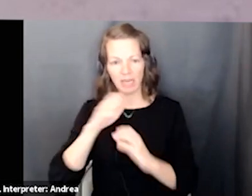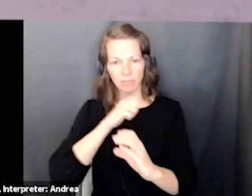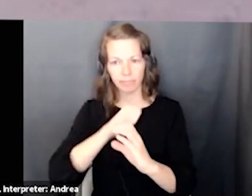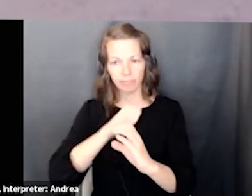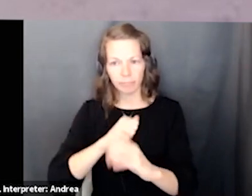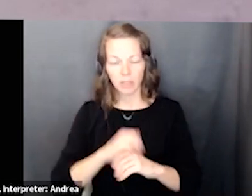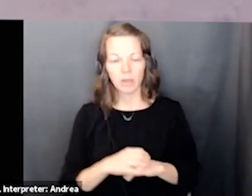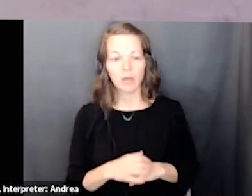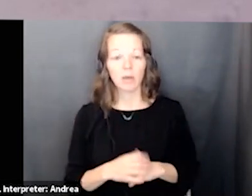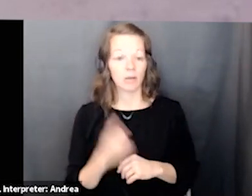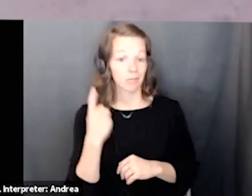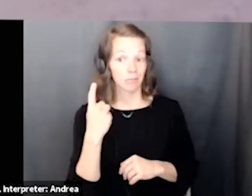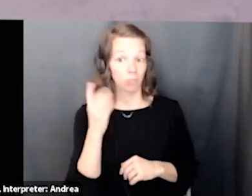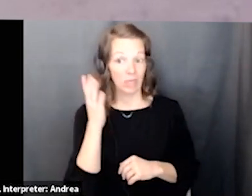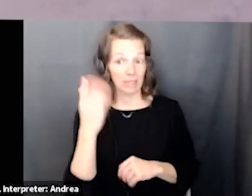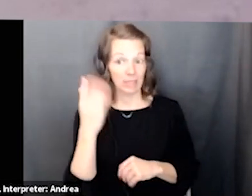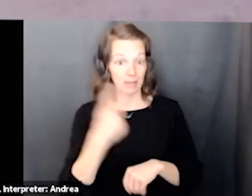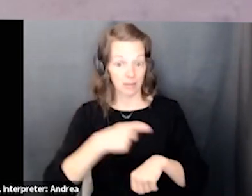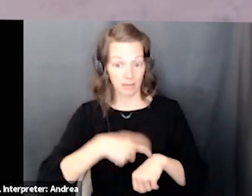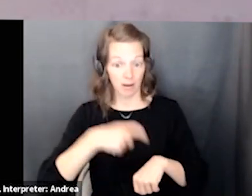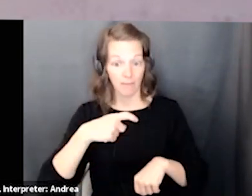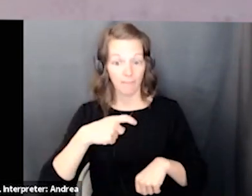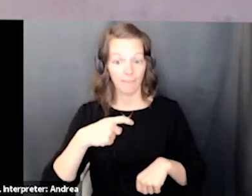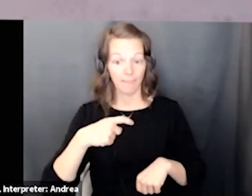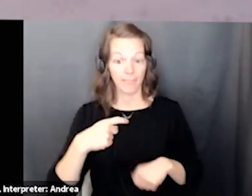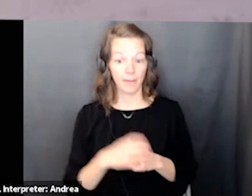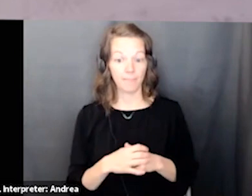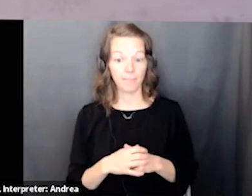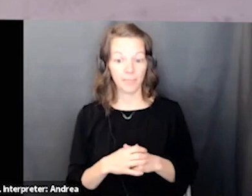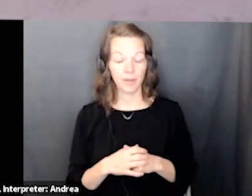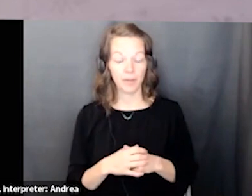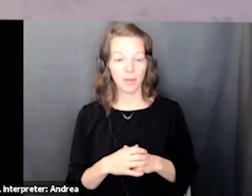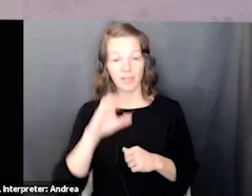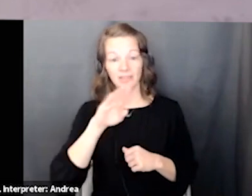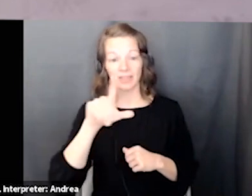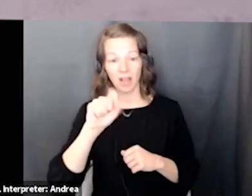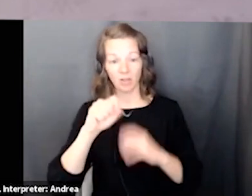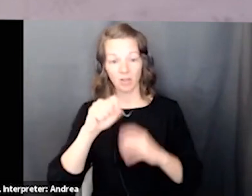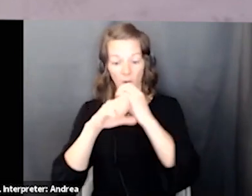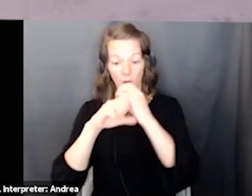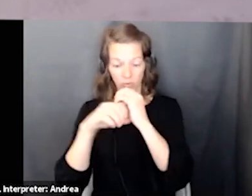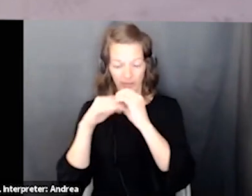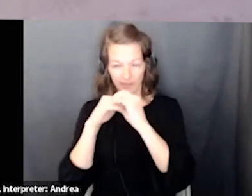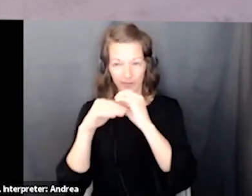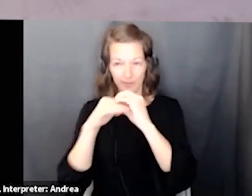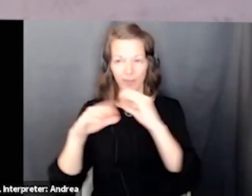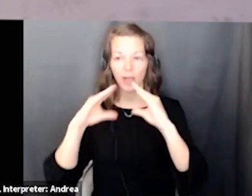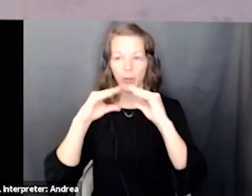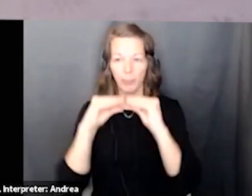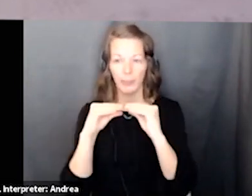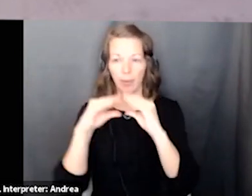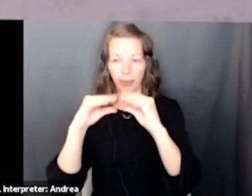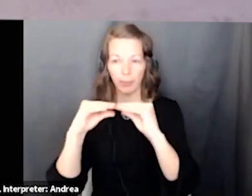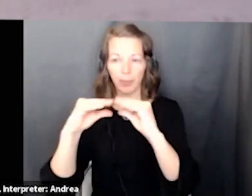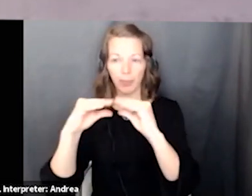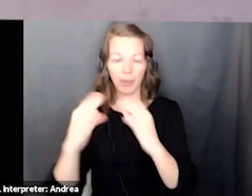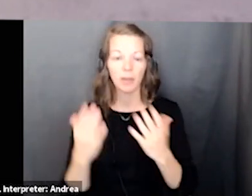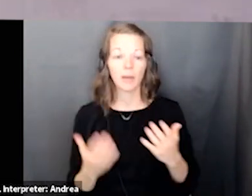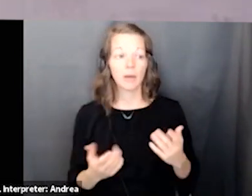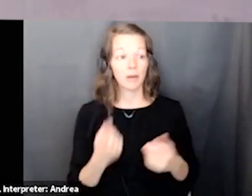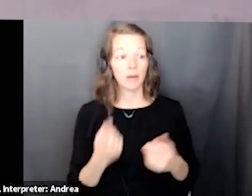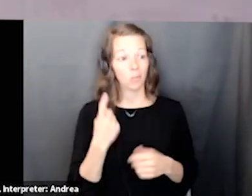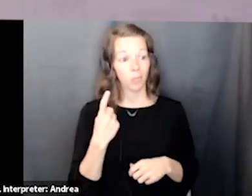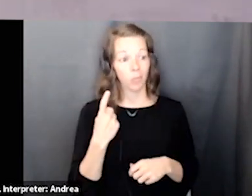And but one day, but when the cells go through the constriction, they're sort of squeezed. So one day